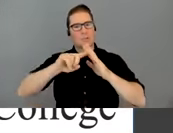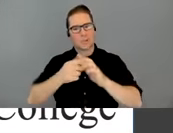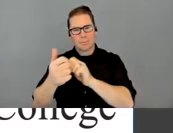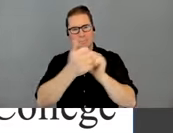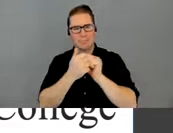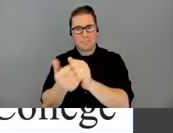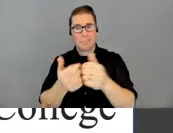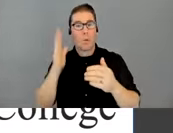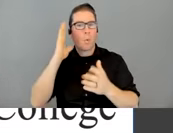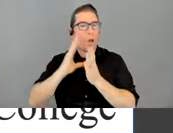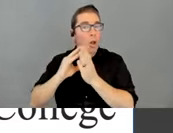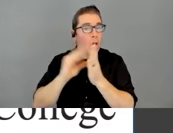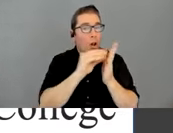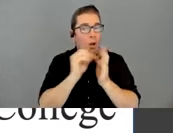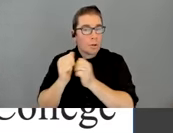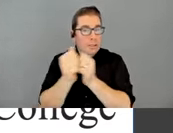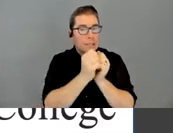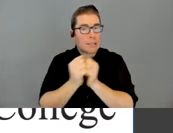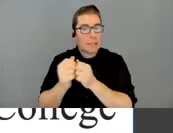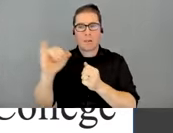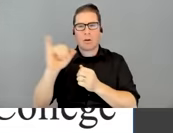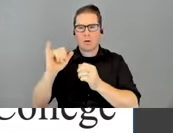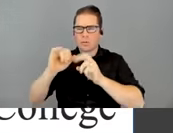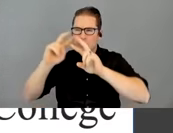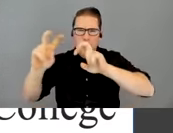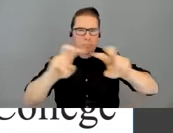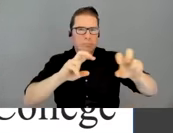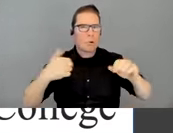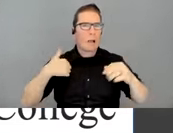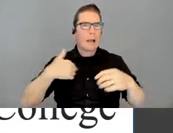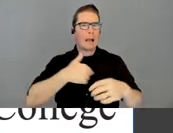how we can create a welcoming structured learning environment.